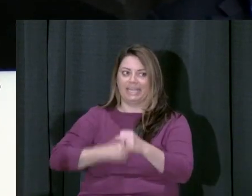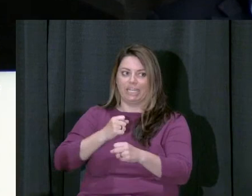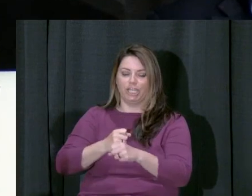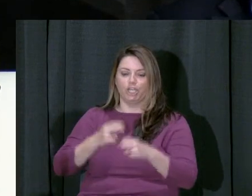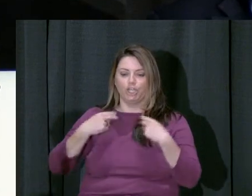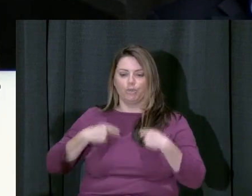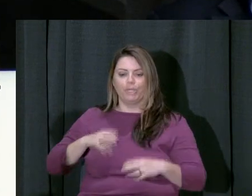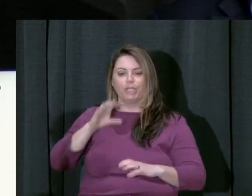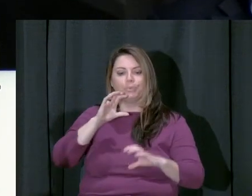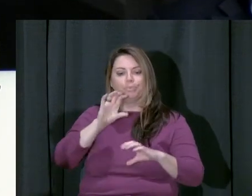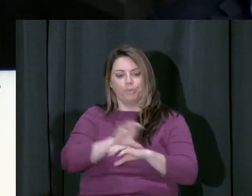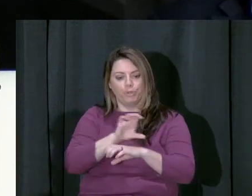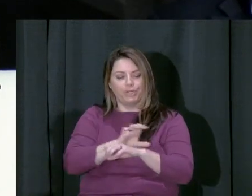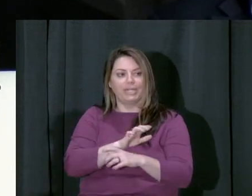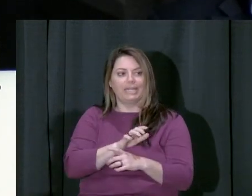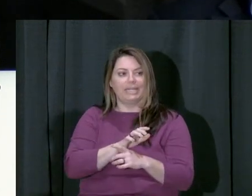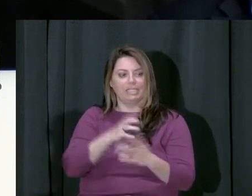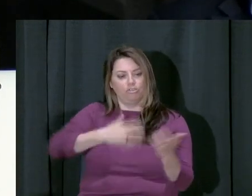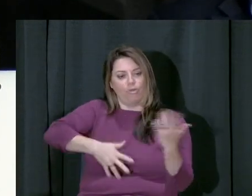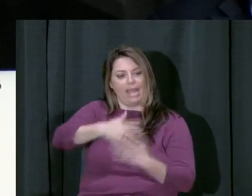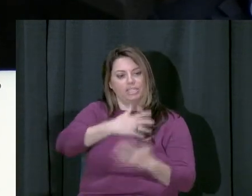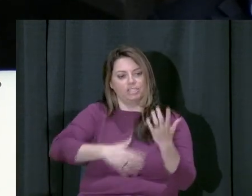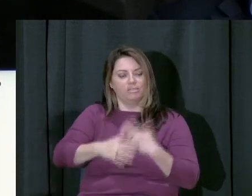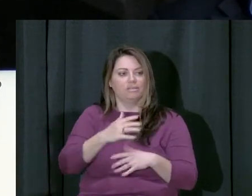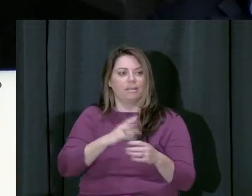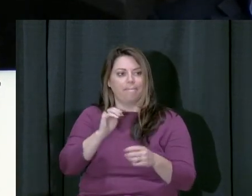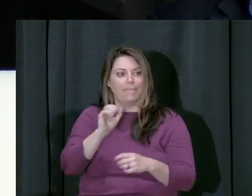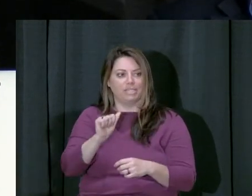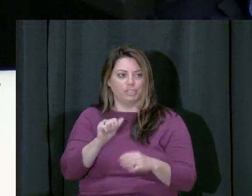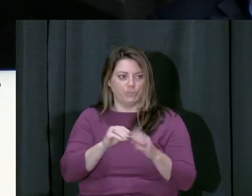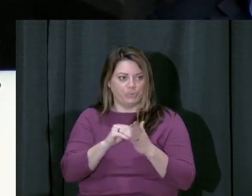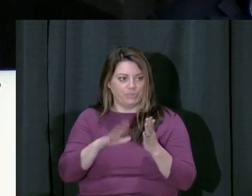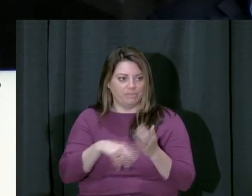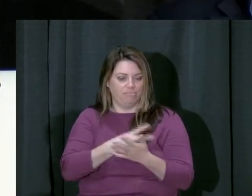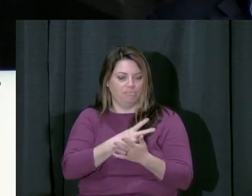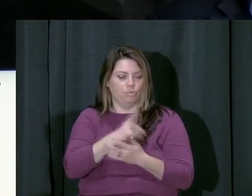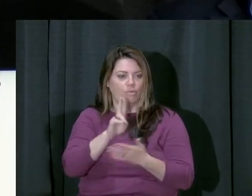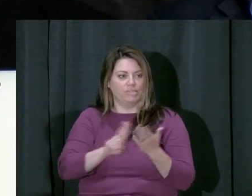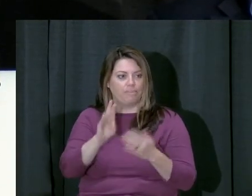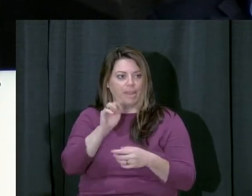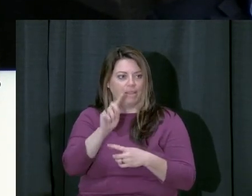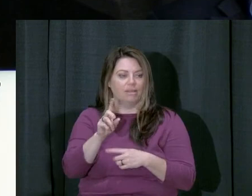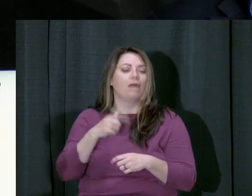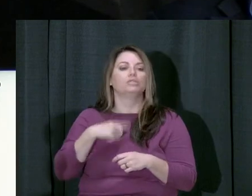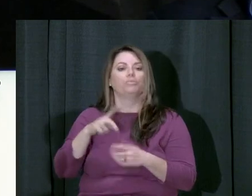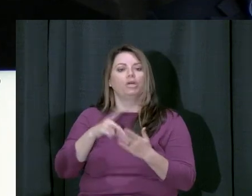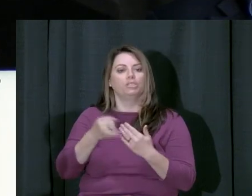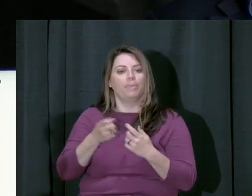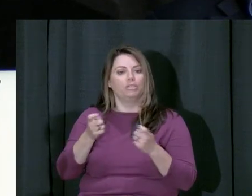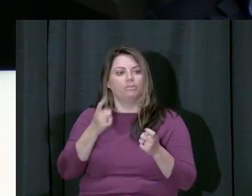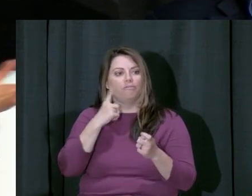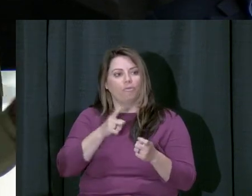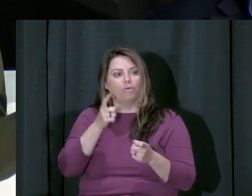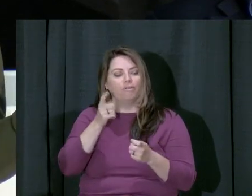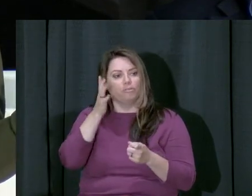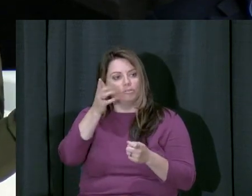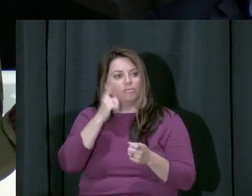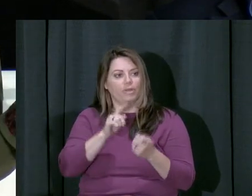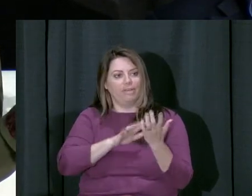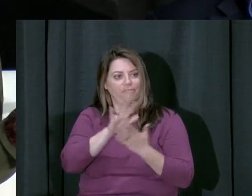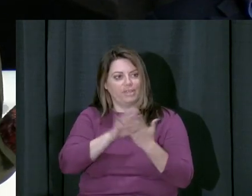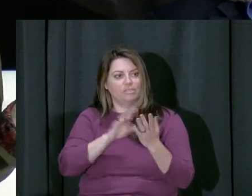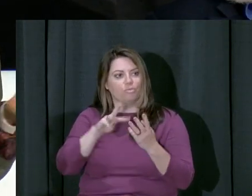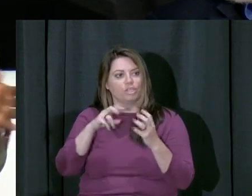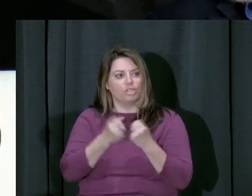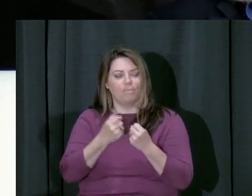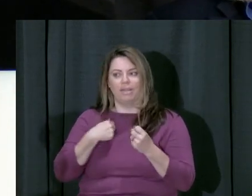human-computer interaction master's student at the University of Maryland. I was the project manager for the Future of Interface workshop. I've been working with Greg Vanderheiden for the